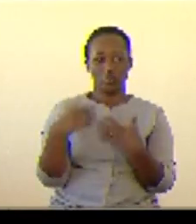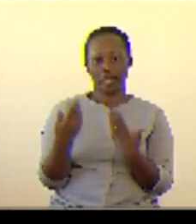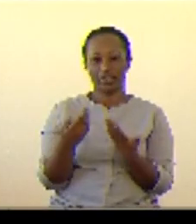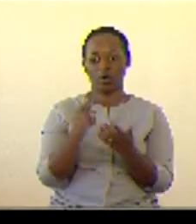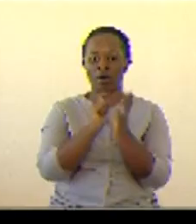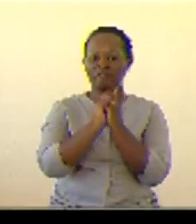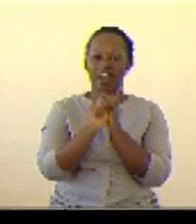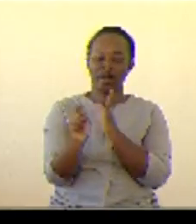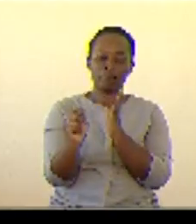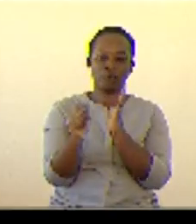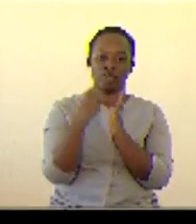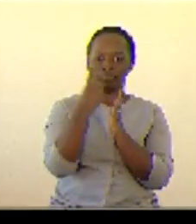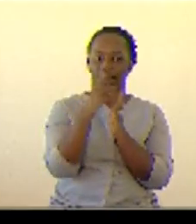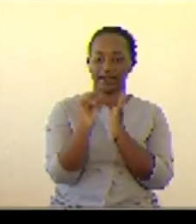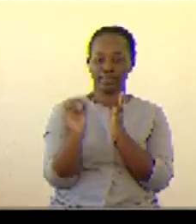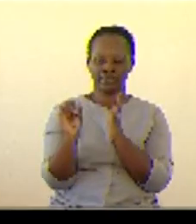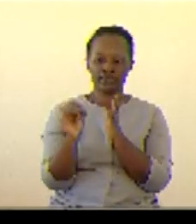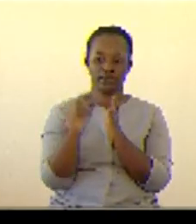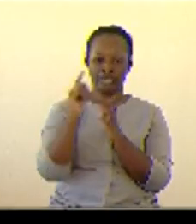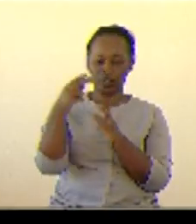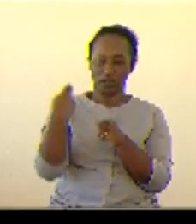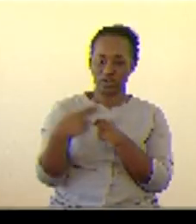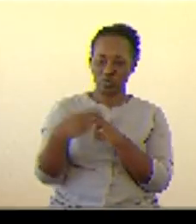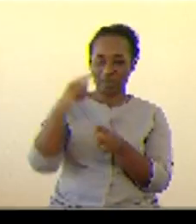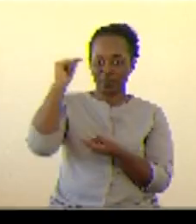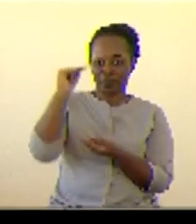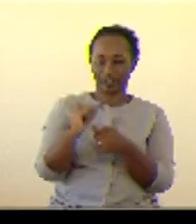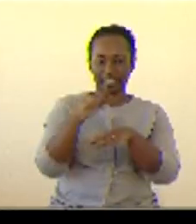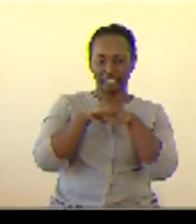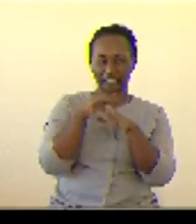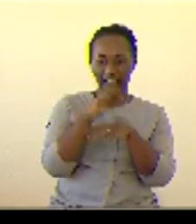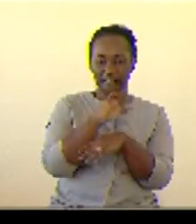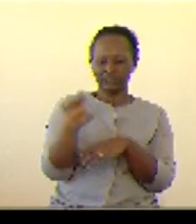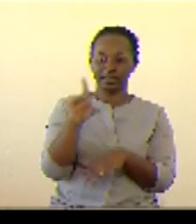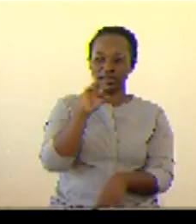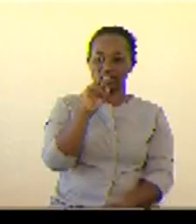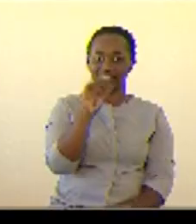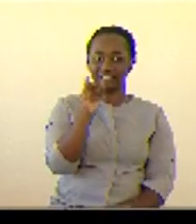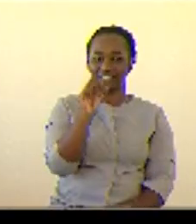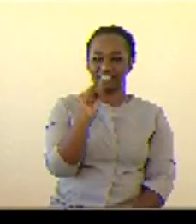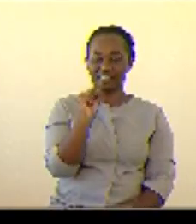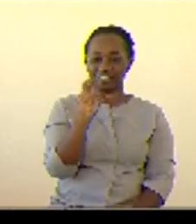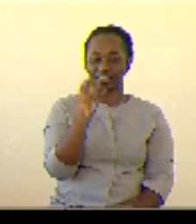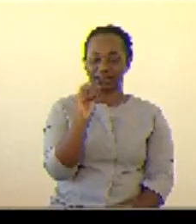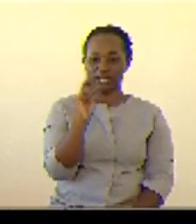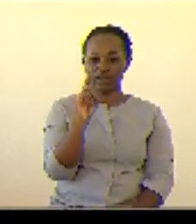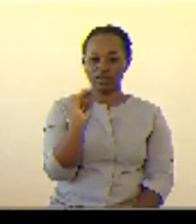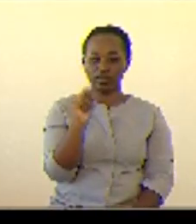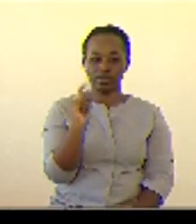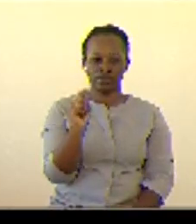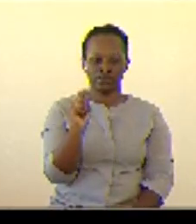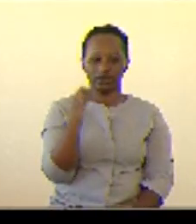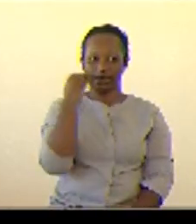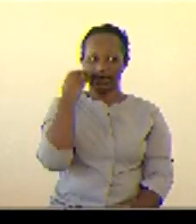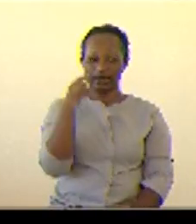200. This is a discount allowed. This is a discount allowed. If you deduct